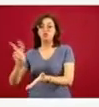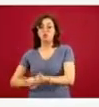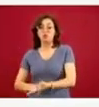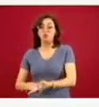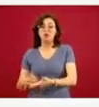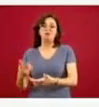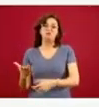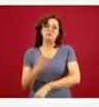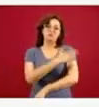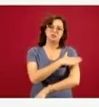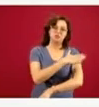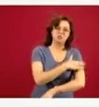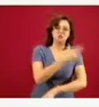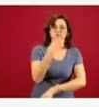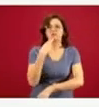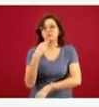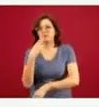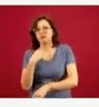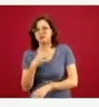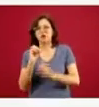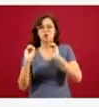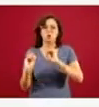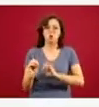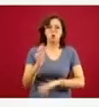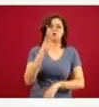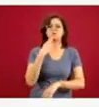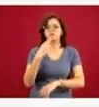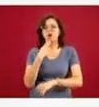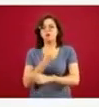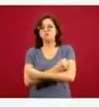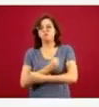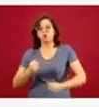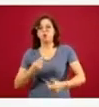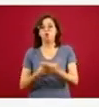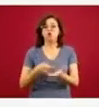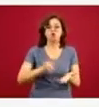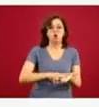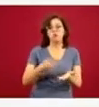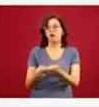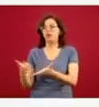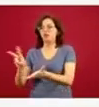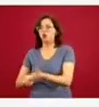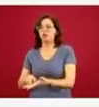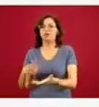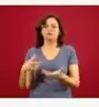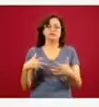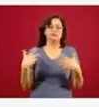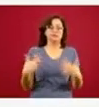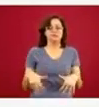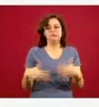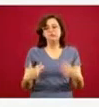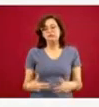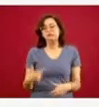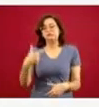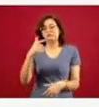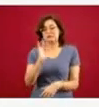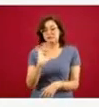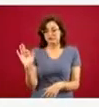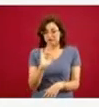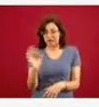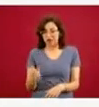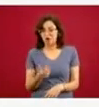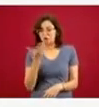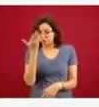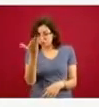of fatalities have been patients with at least two of these pre-existing conditions. So we would like to